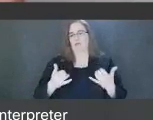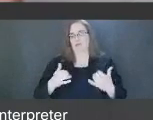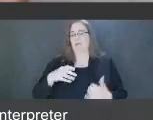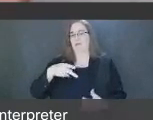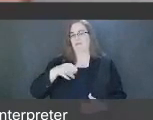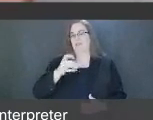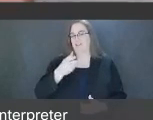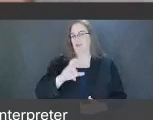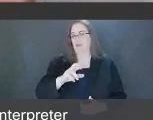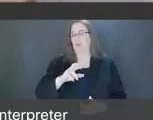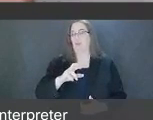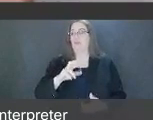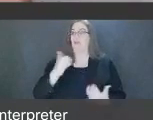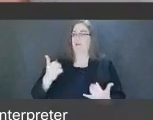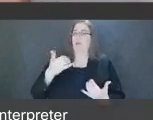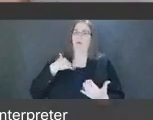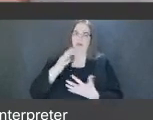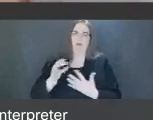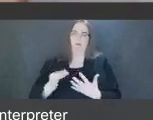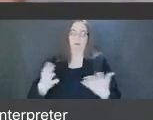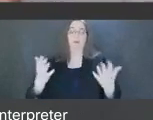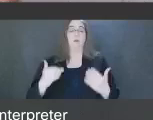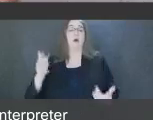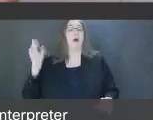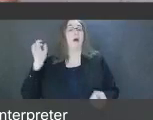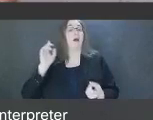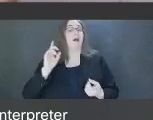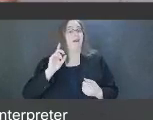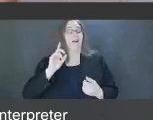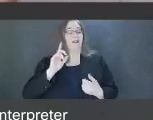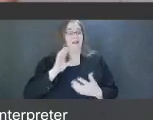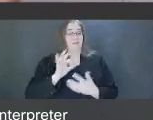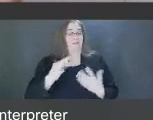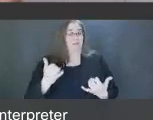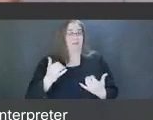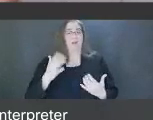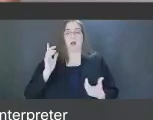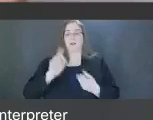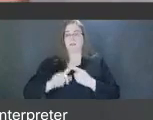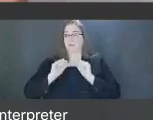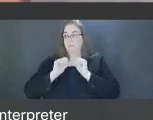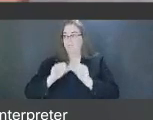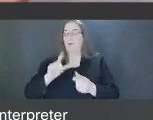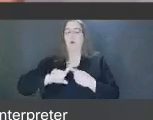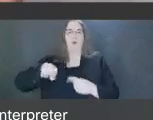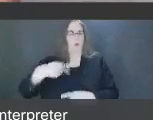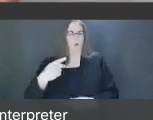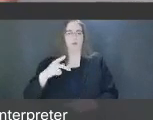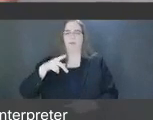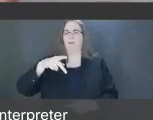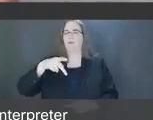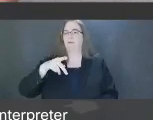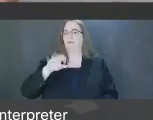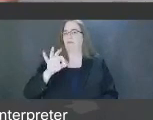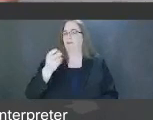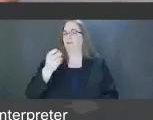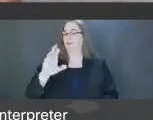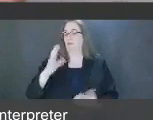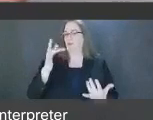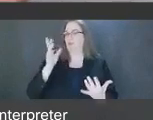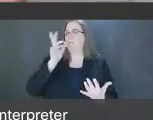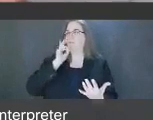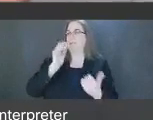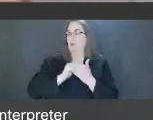today. Until further notice, we will only distribute Pfizer, and we'll just have to see how that plays out over the next week or